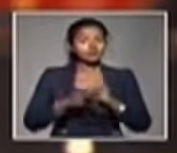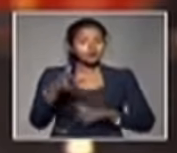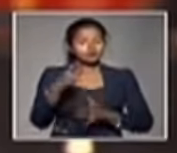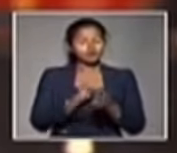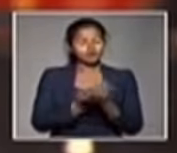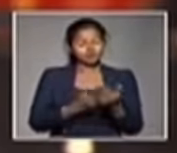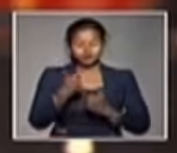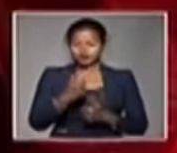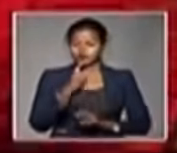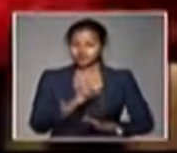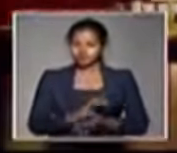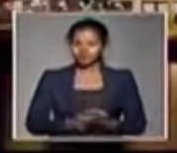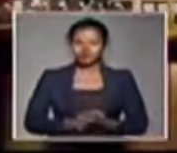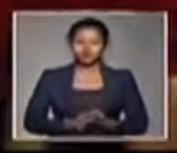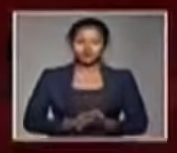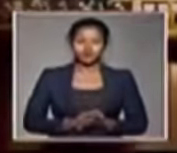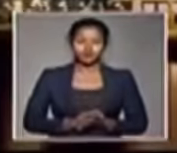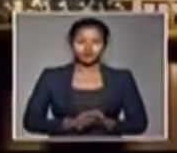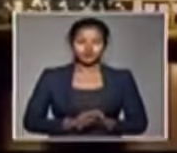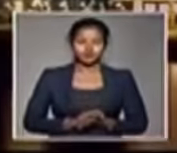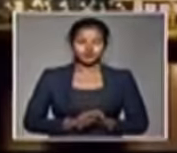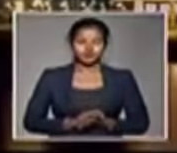amendment.